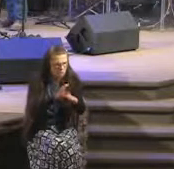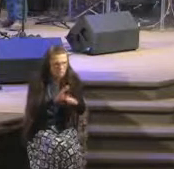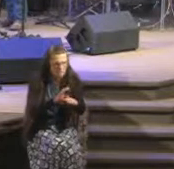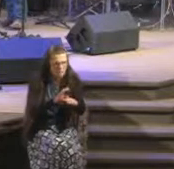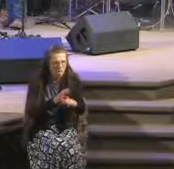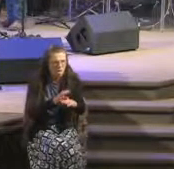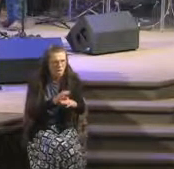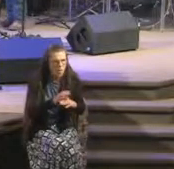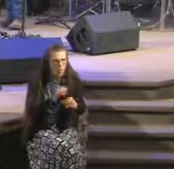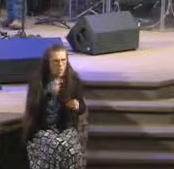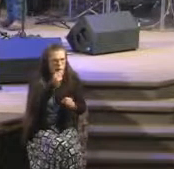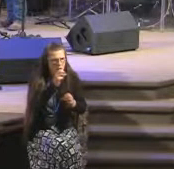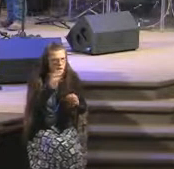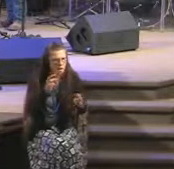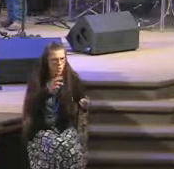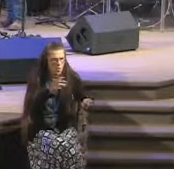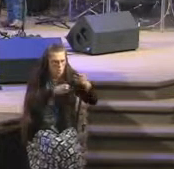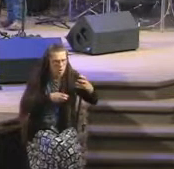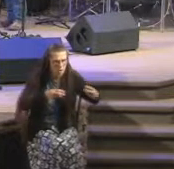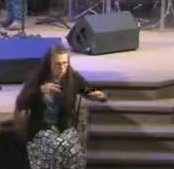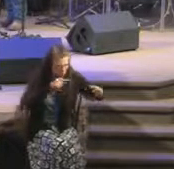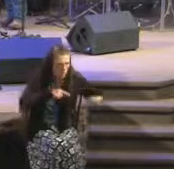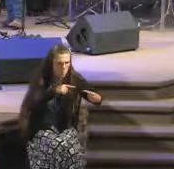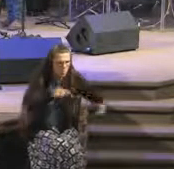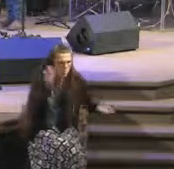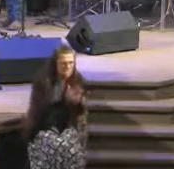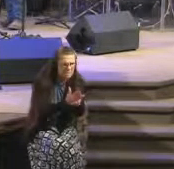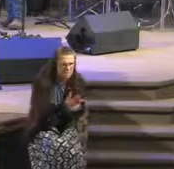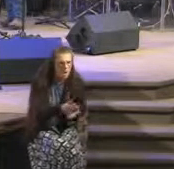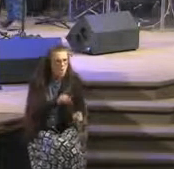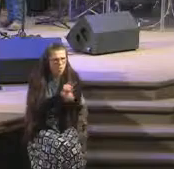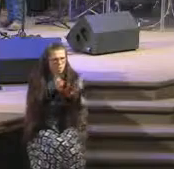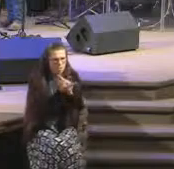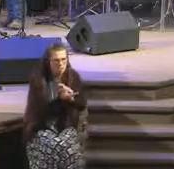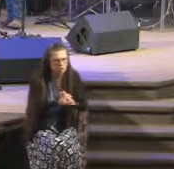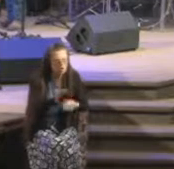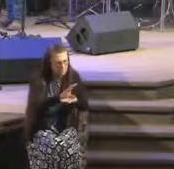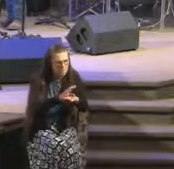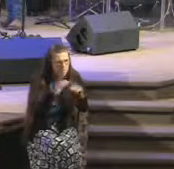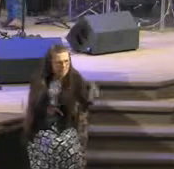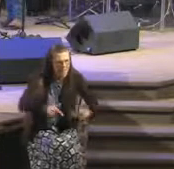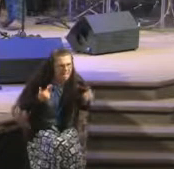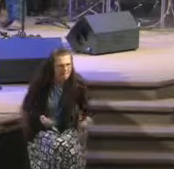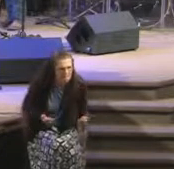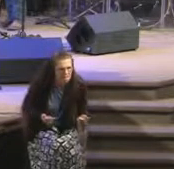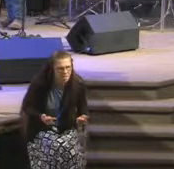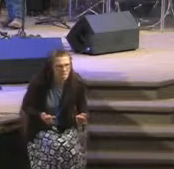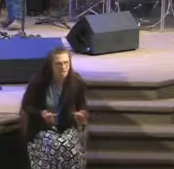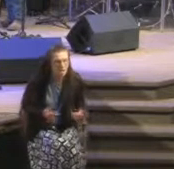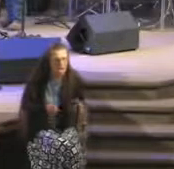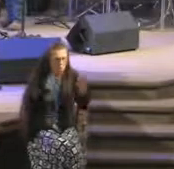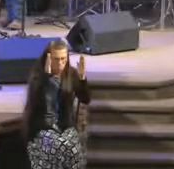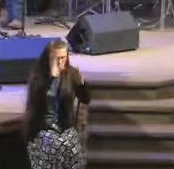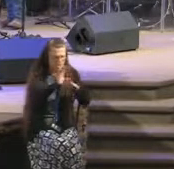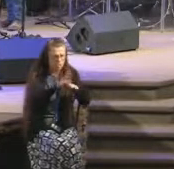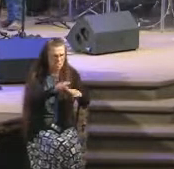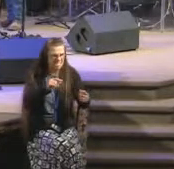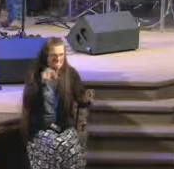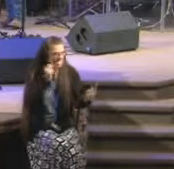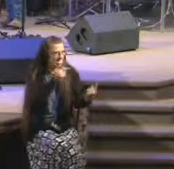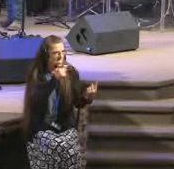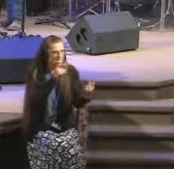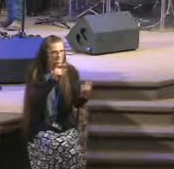wars cease. I want to be a church that changes people's lives. I want to be a church that is a threat to